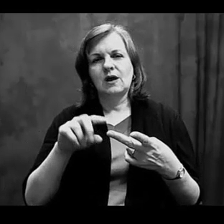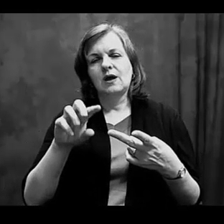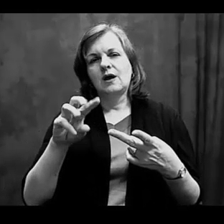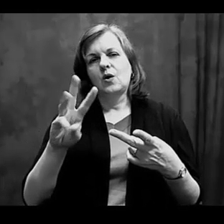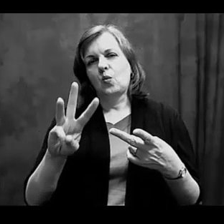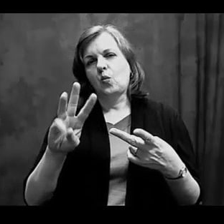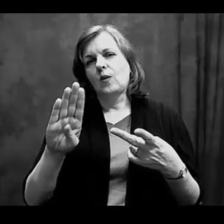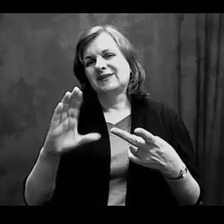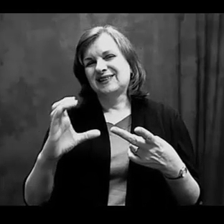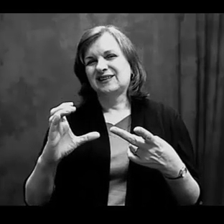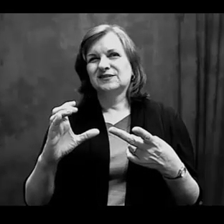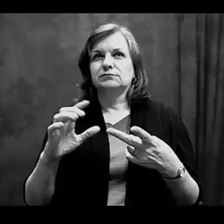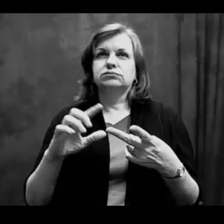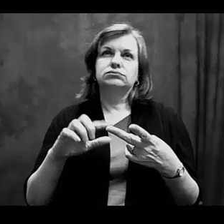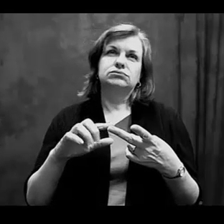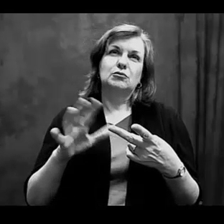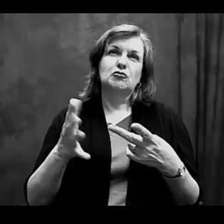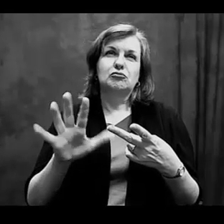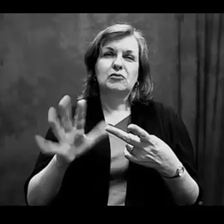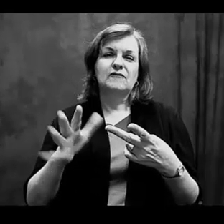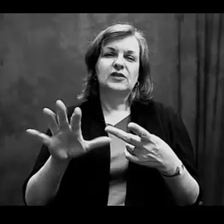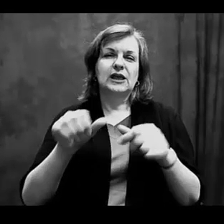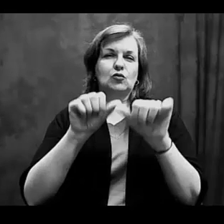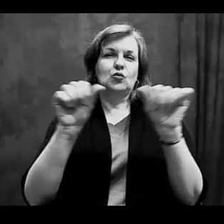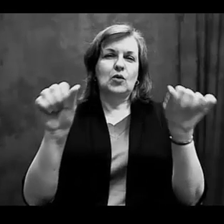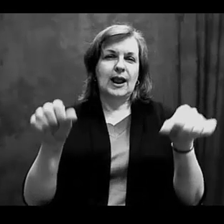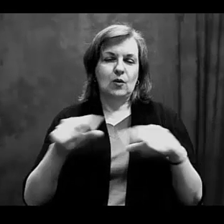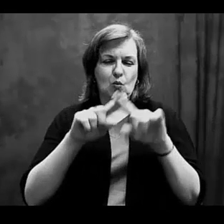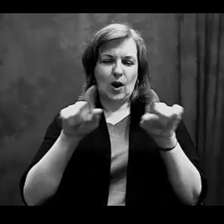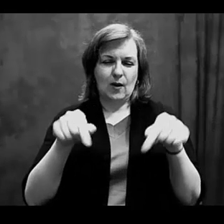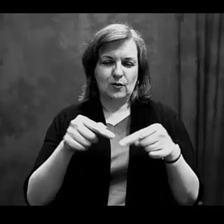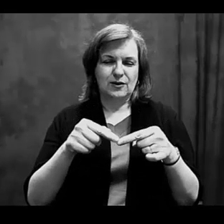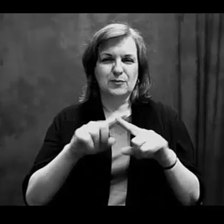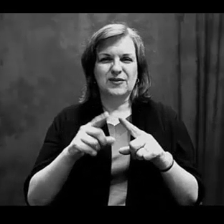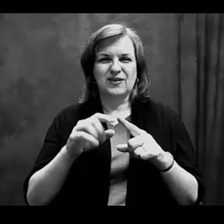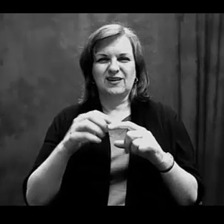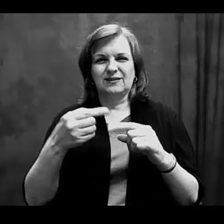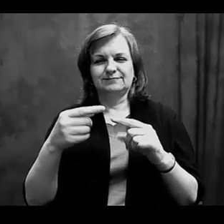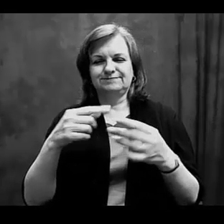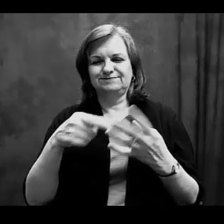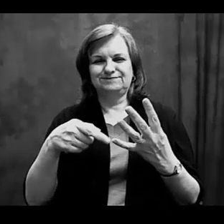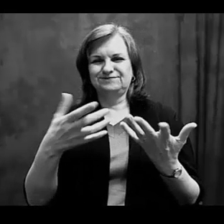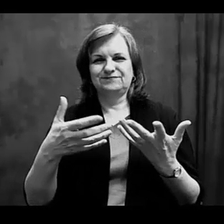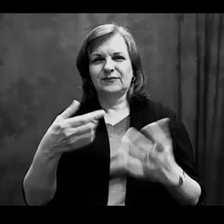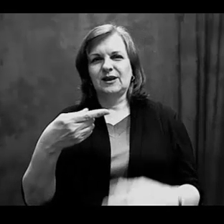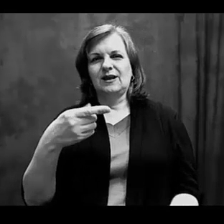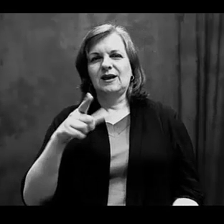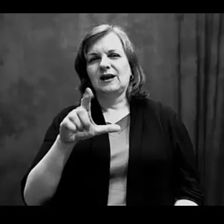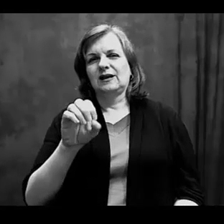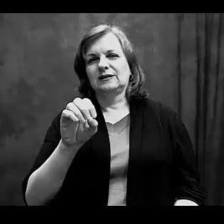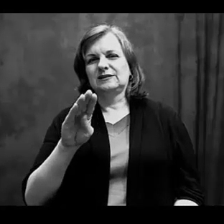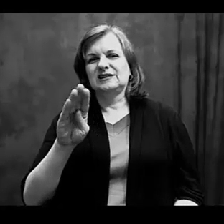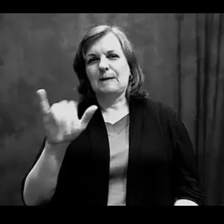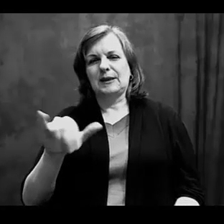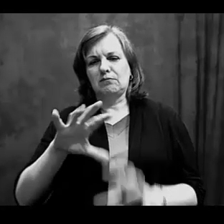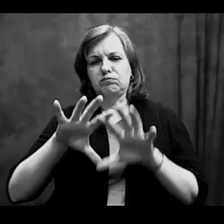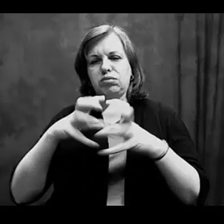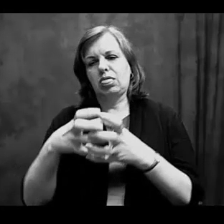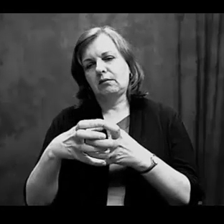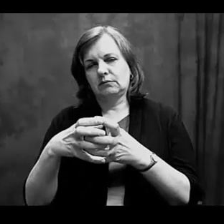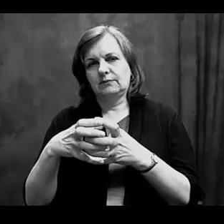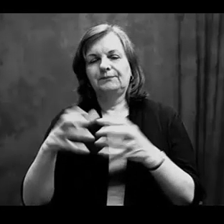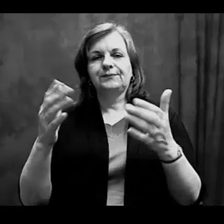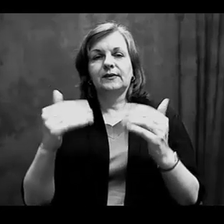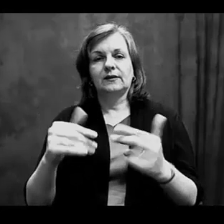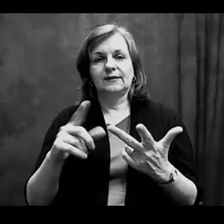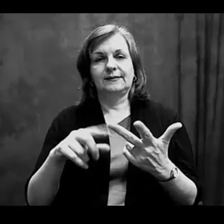basic shapes. Red blood cells, round. White blood cells, basically round, but we're going to see that they're kind